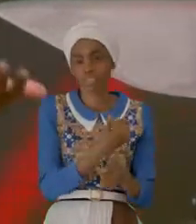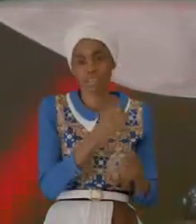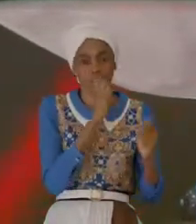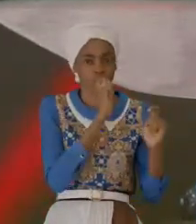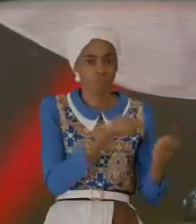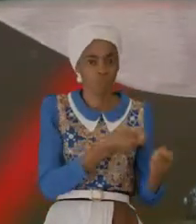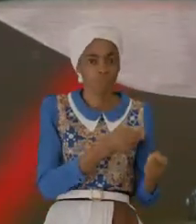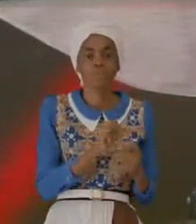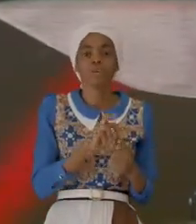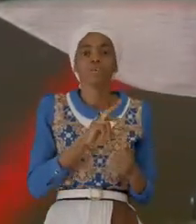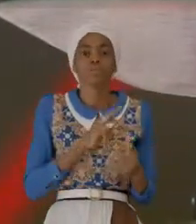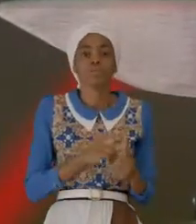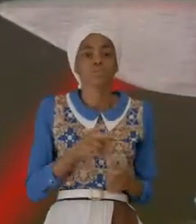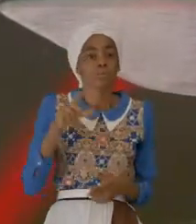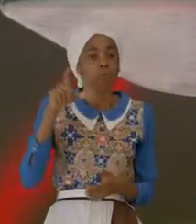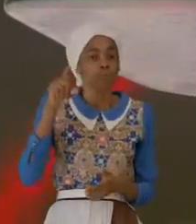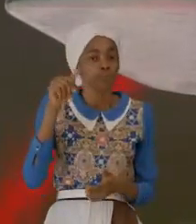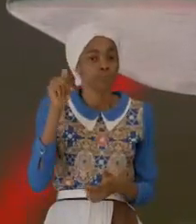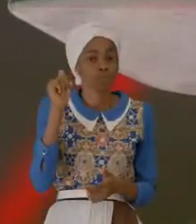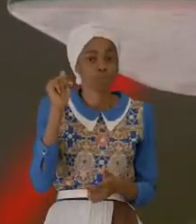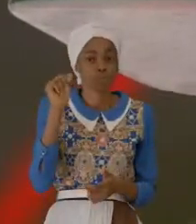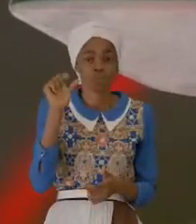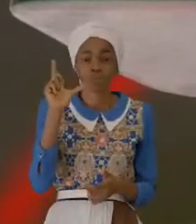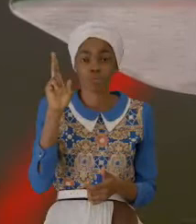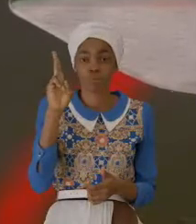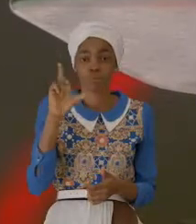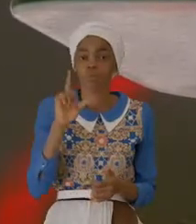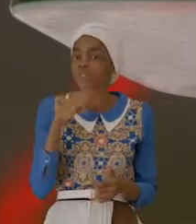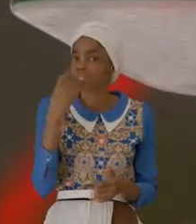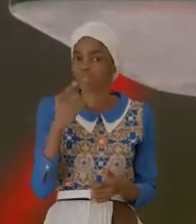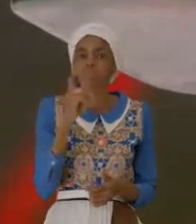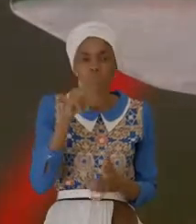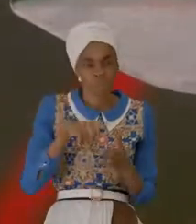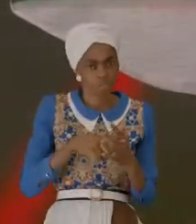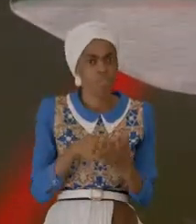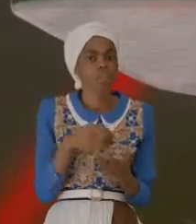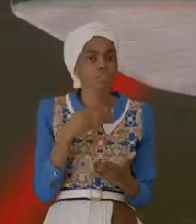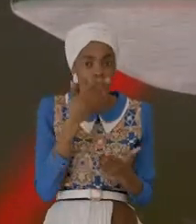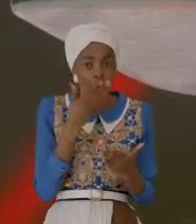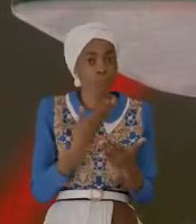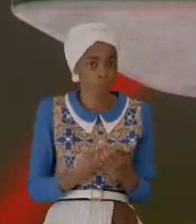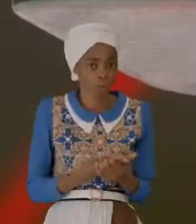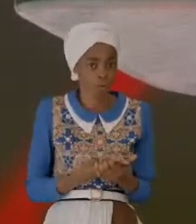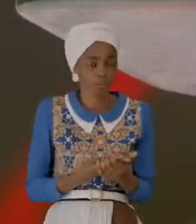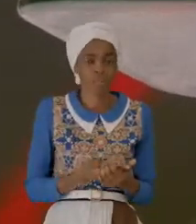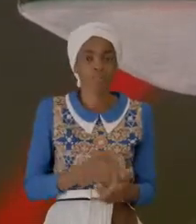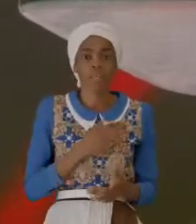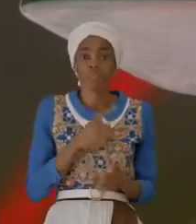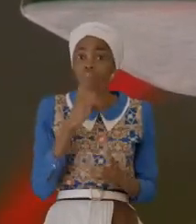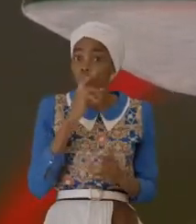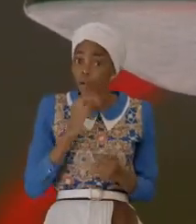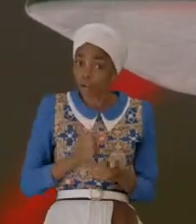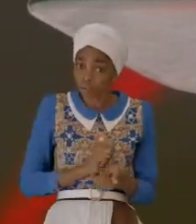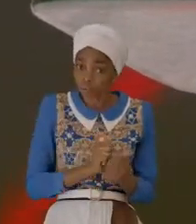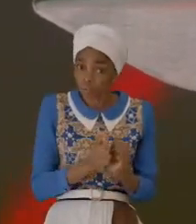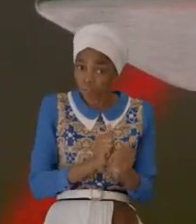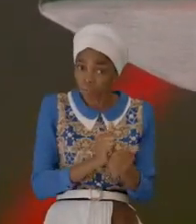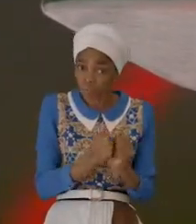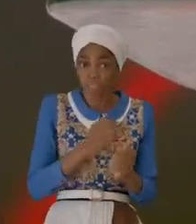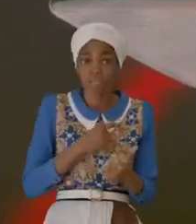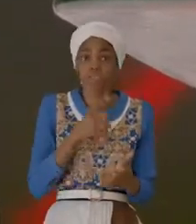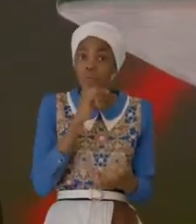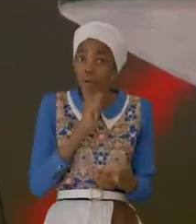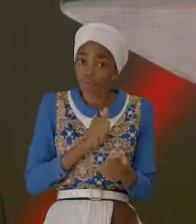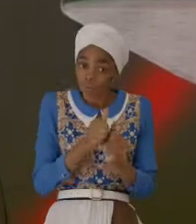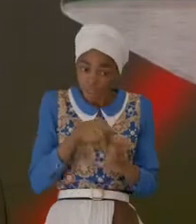so Paul the apostles said you started well you were even running and you were running in the past